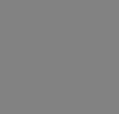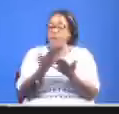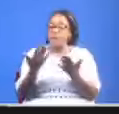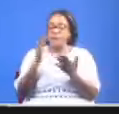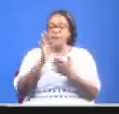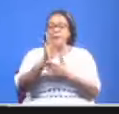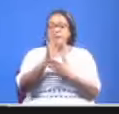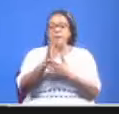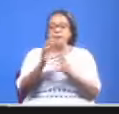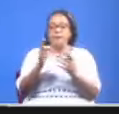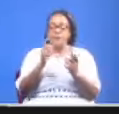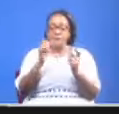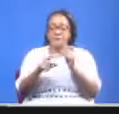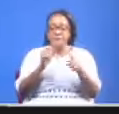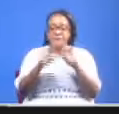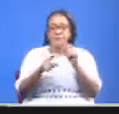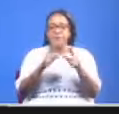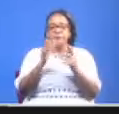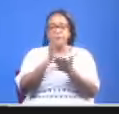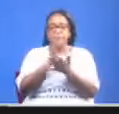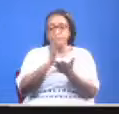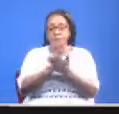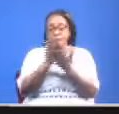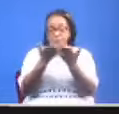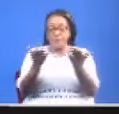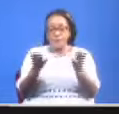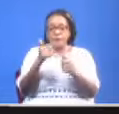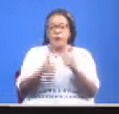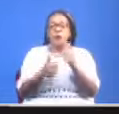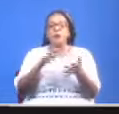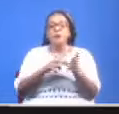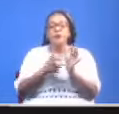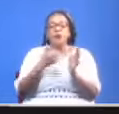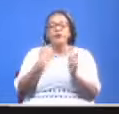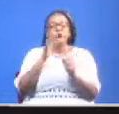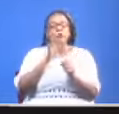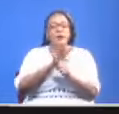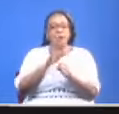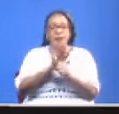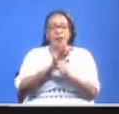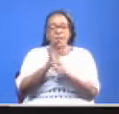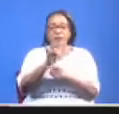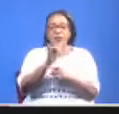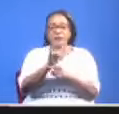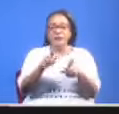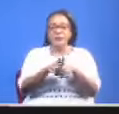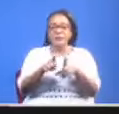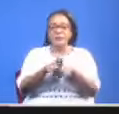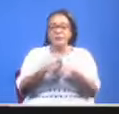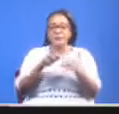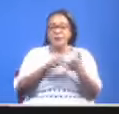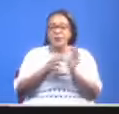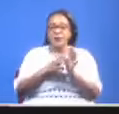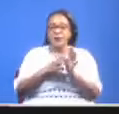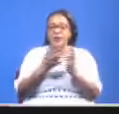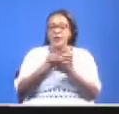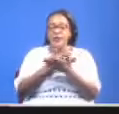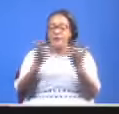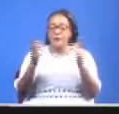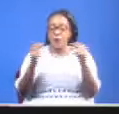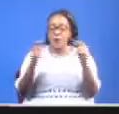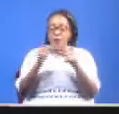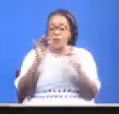those preliminary texts are heavily bracketed, which means there's so many brackets in it. And this therefore means that every single word